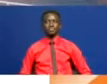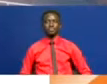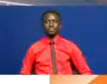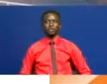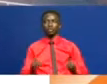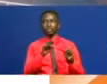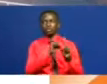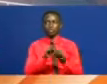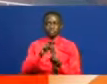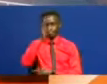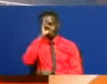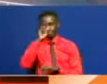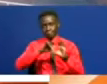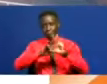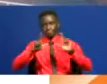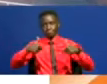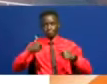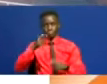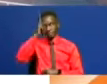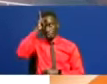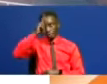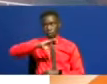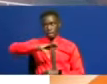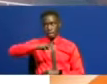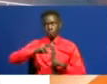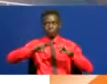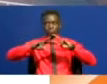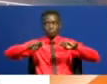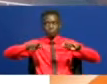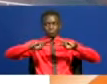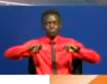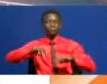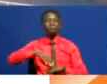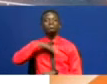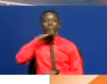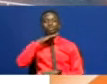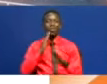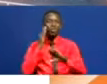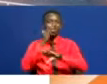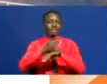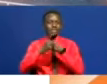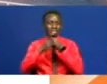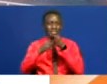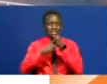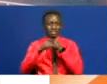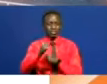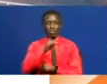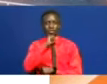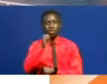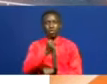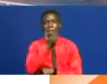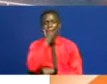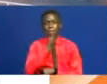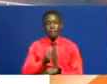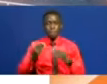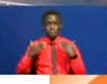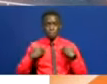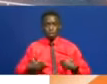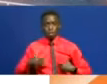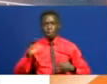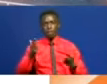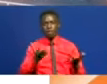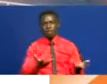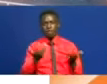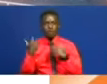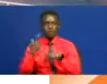Also, police in Limuru Kiambu County are investigating the death of a 65-year-old man whose body was pulled out of